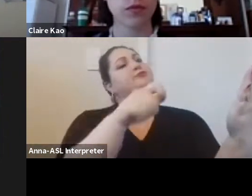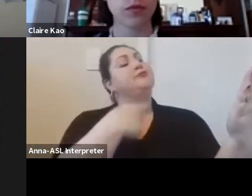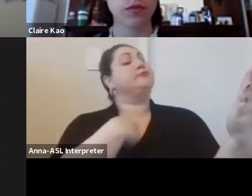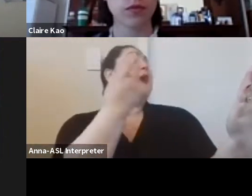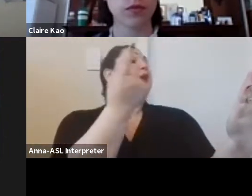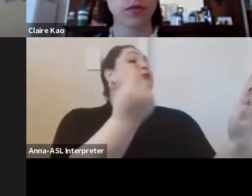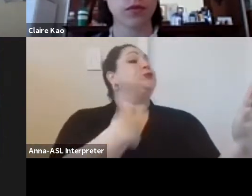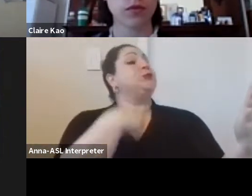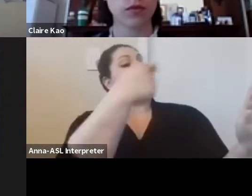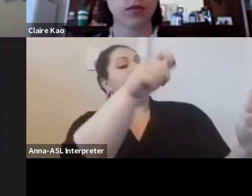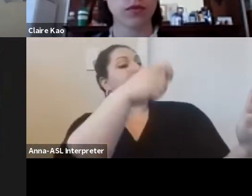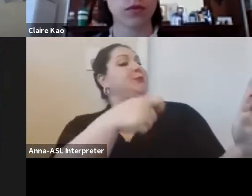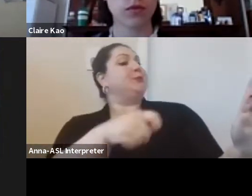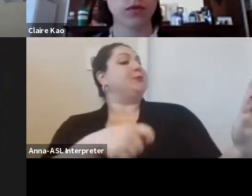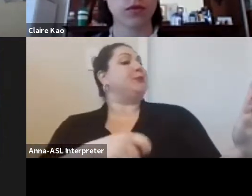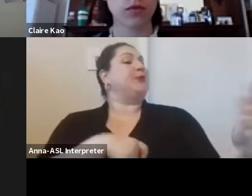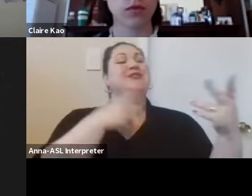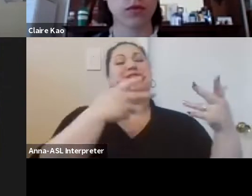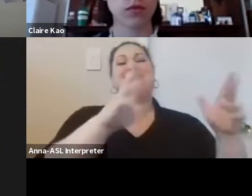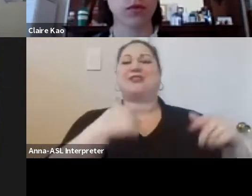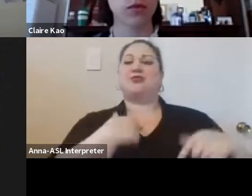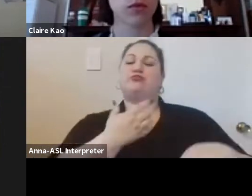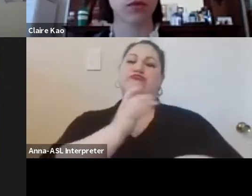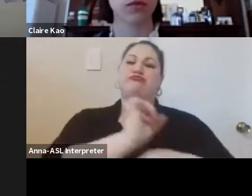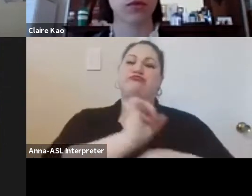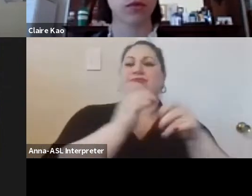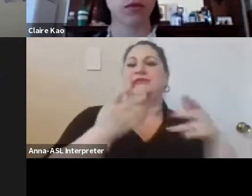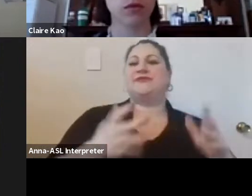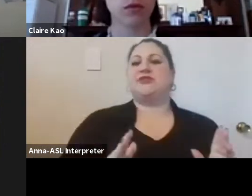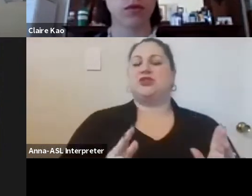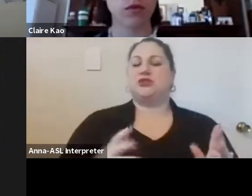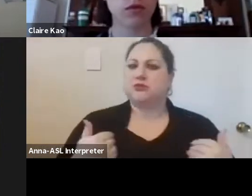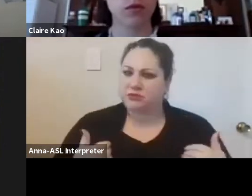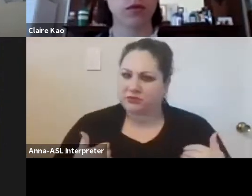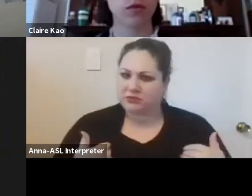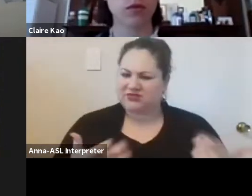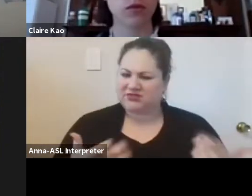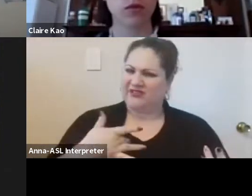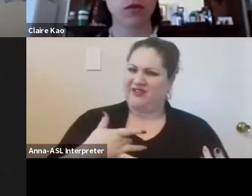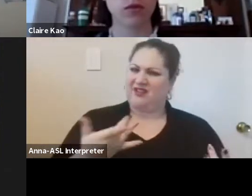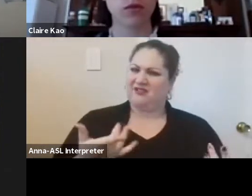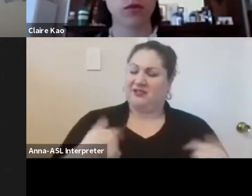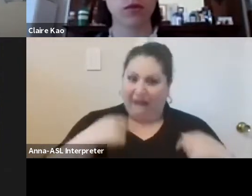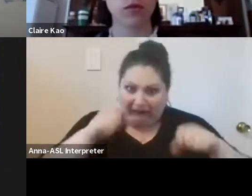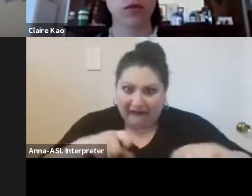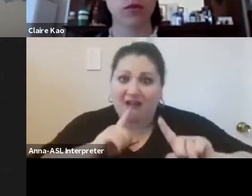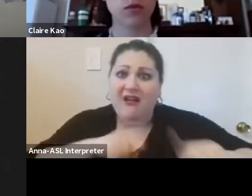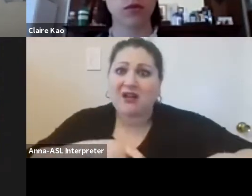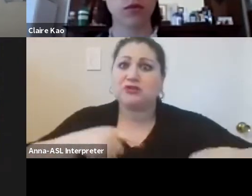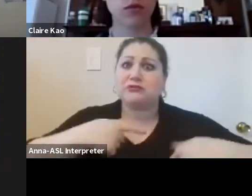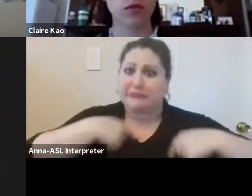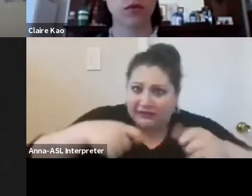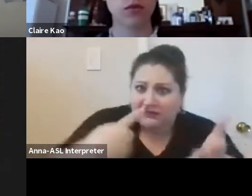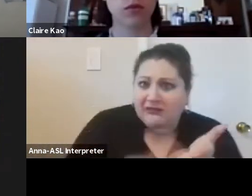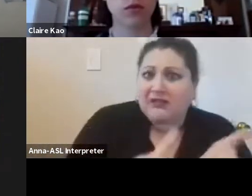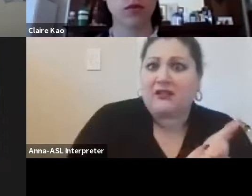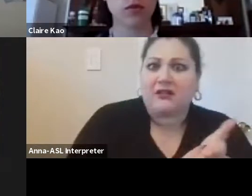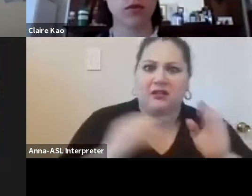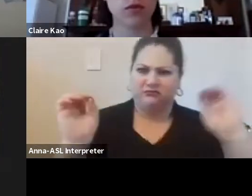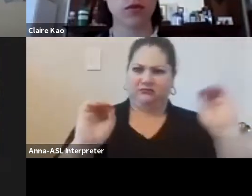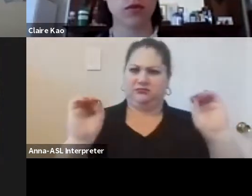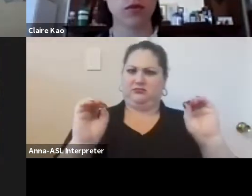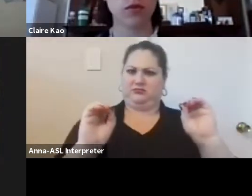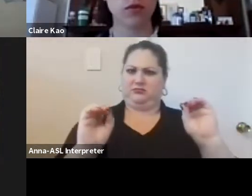me, they didn't answer none of my questions. So they just came and did their chart and left. And